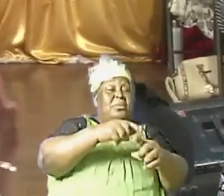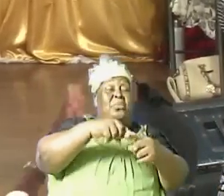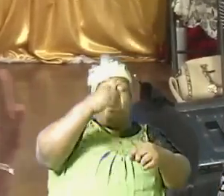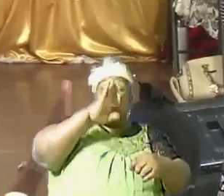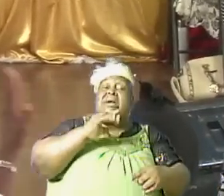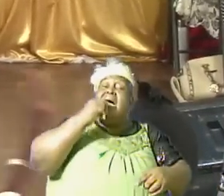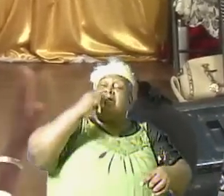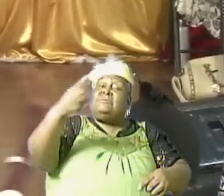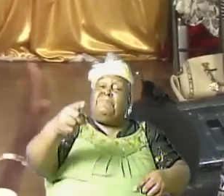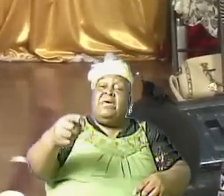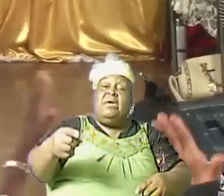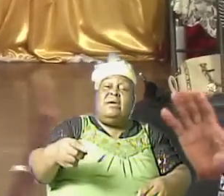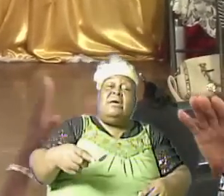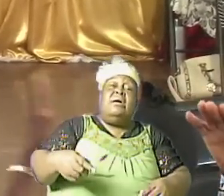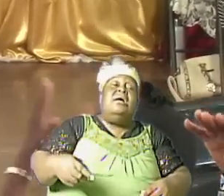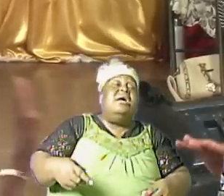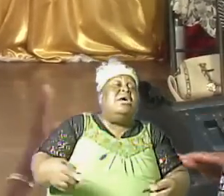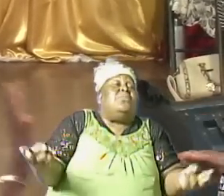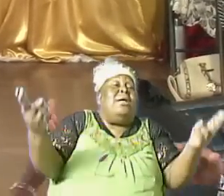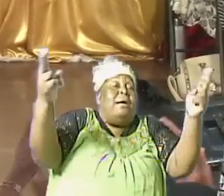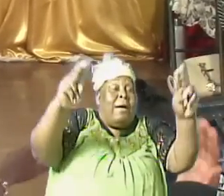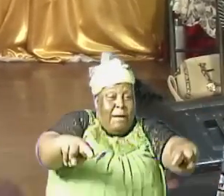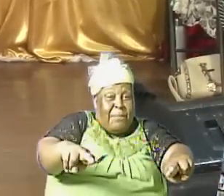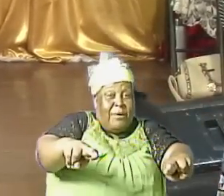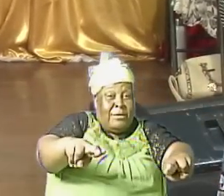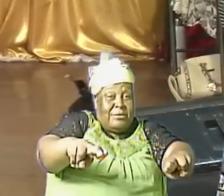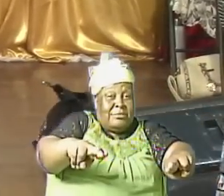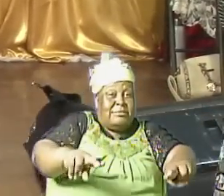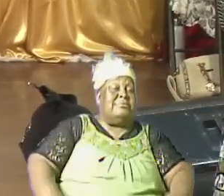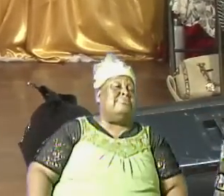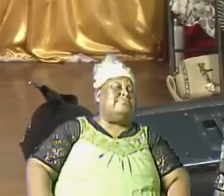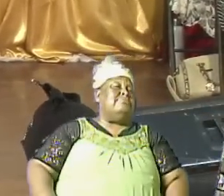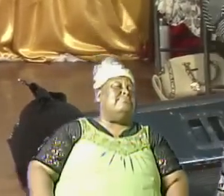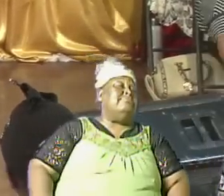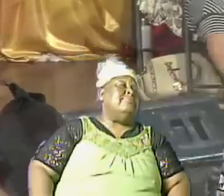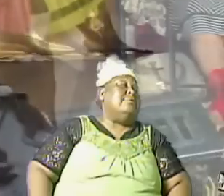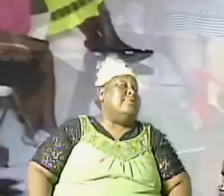he speaks, it will come to pass.